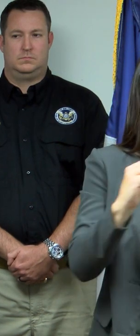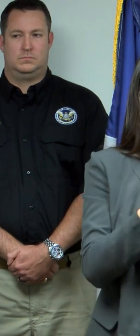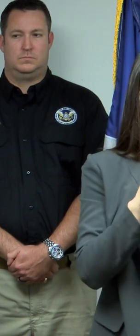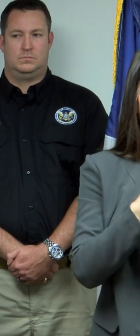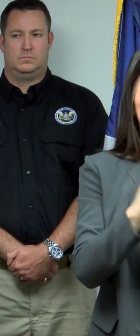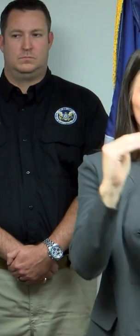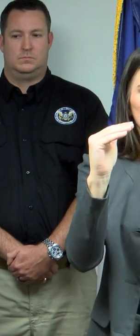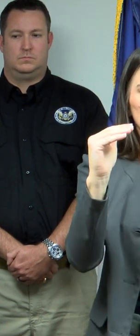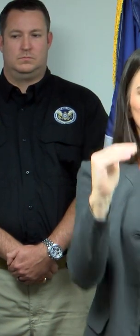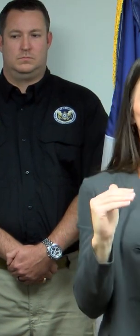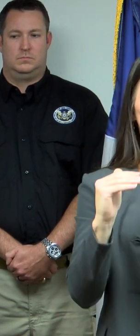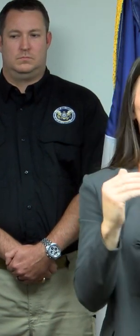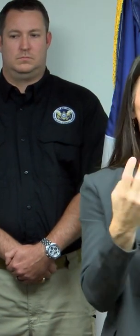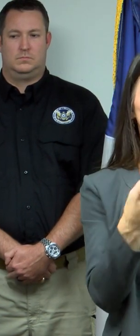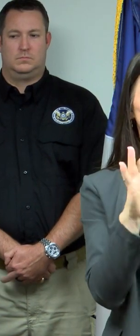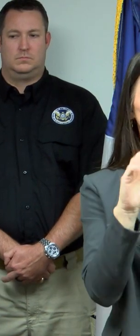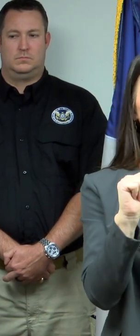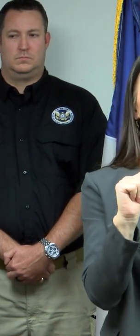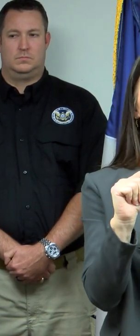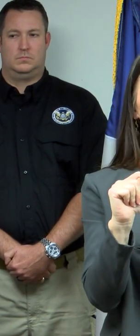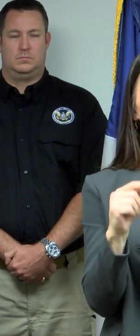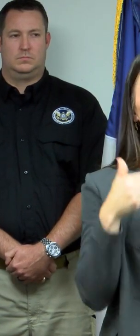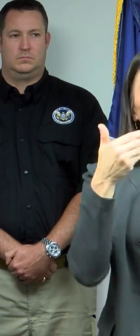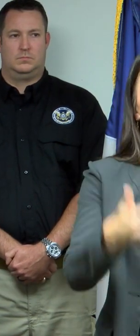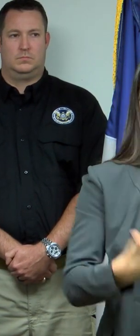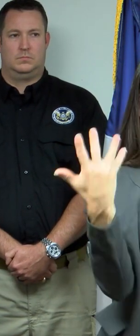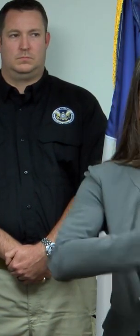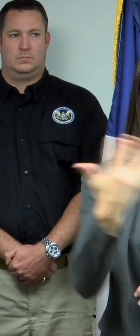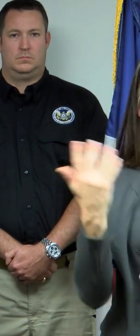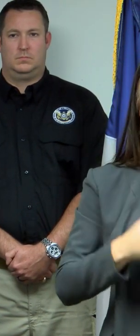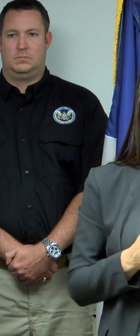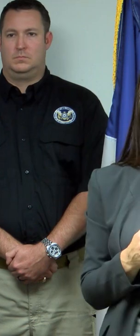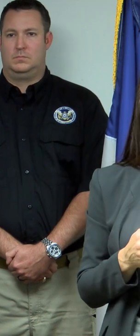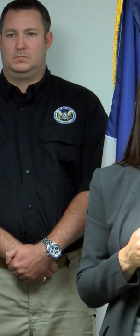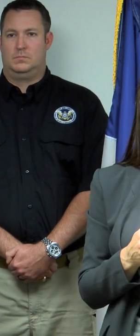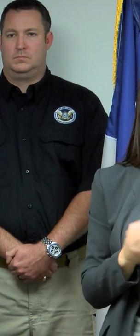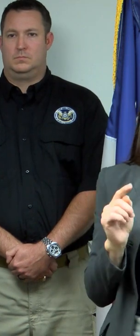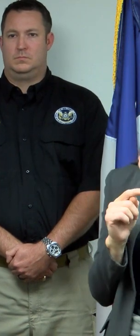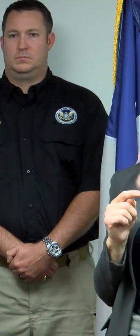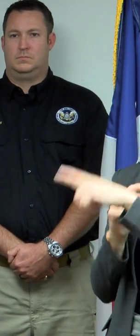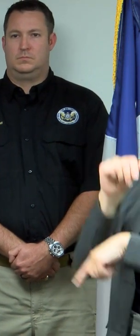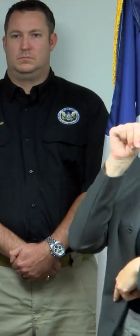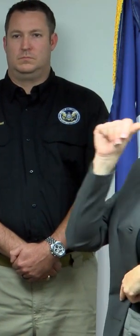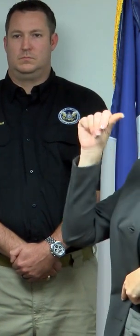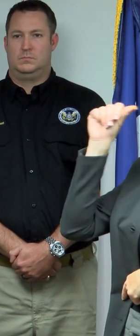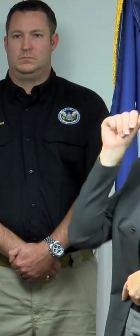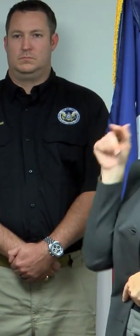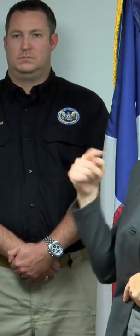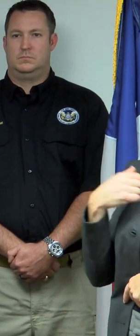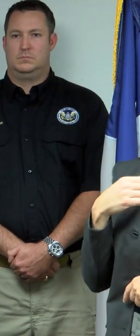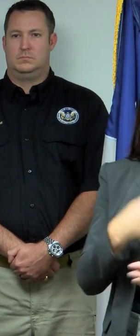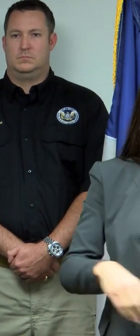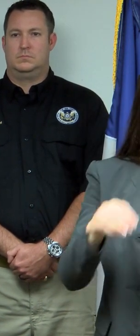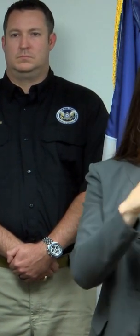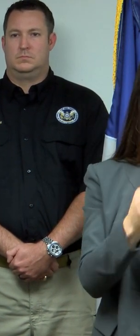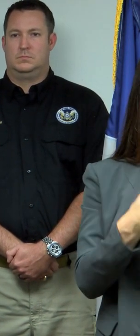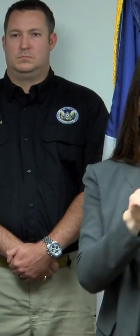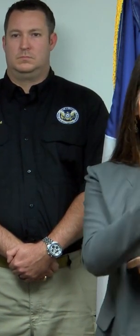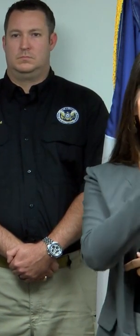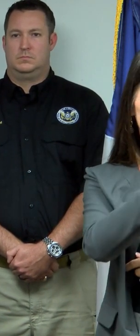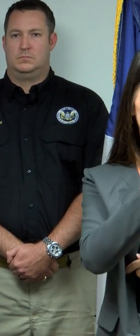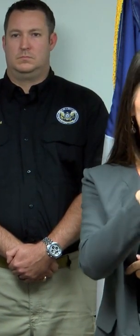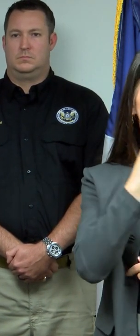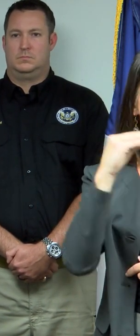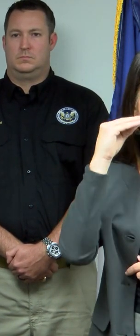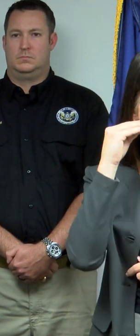drop of about 2 feet, you know, over the next 5 days. Yesterday, you guys had more than 150 homes that had been affected by the floods. Has